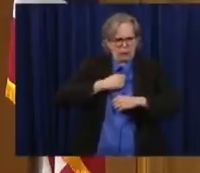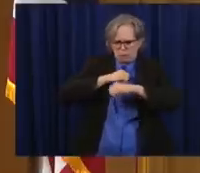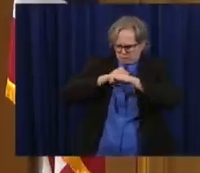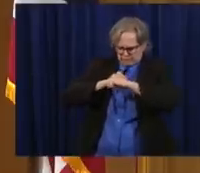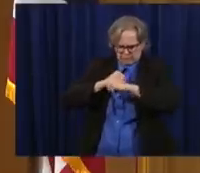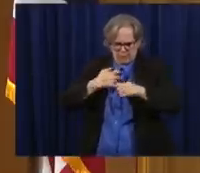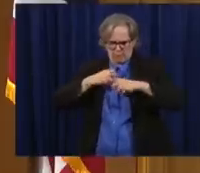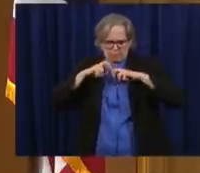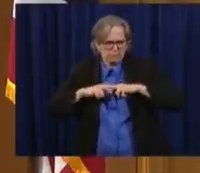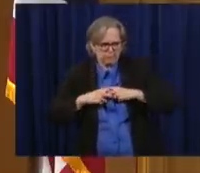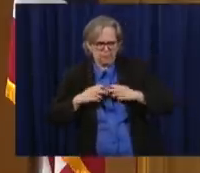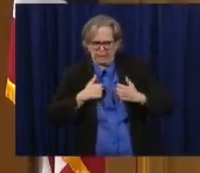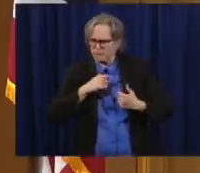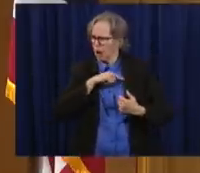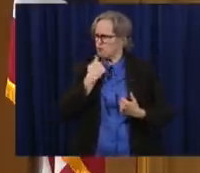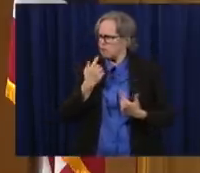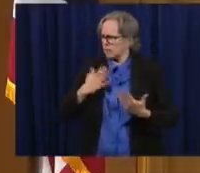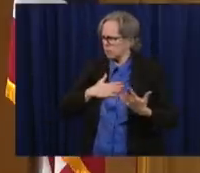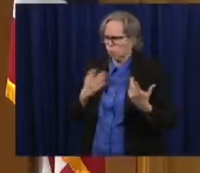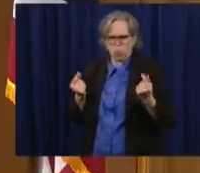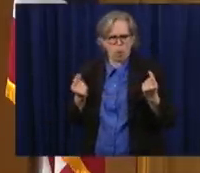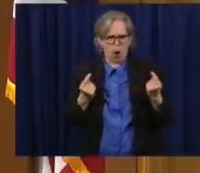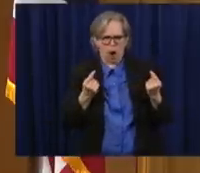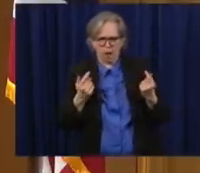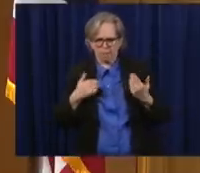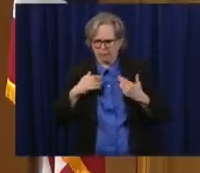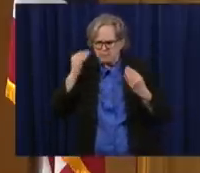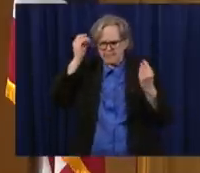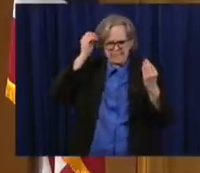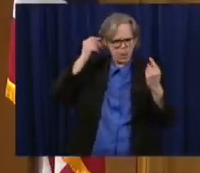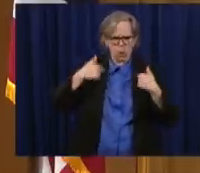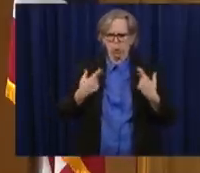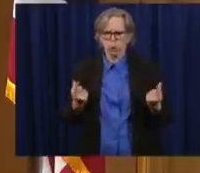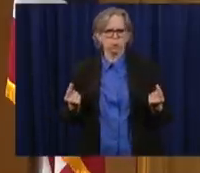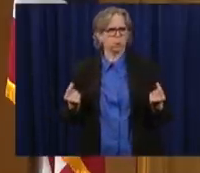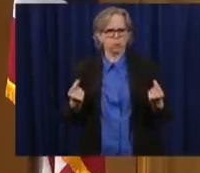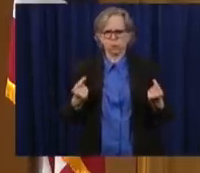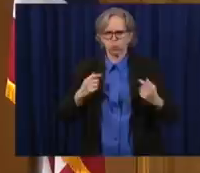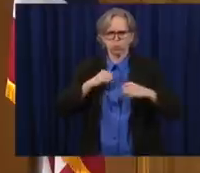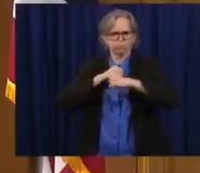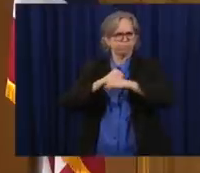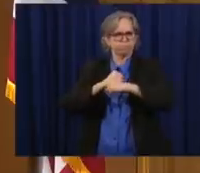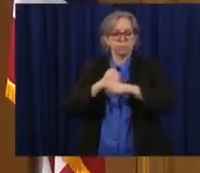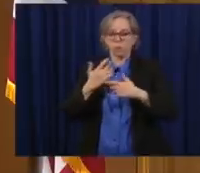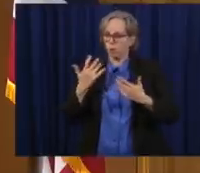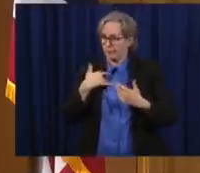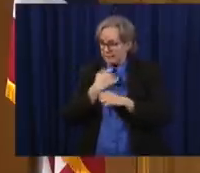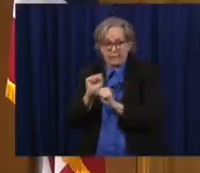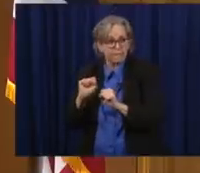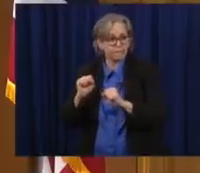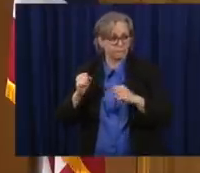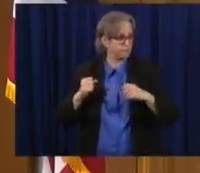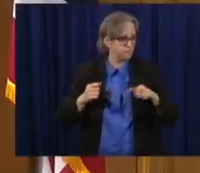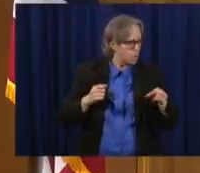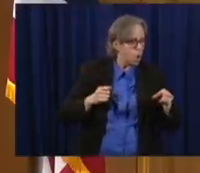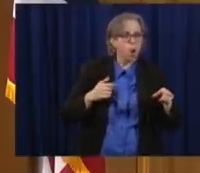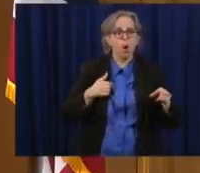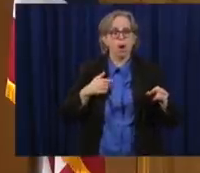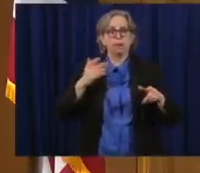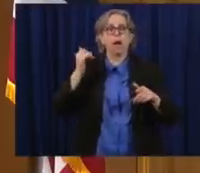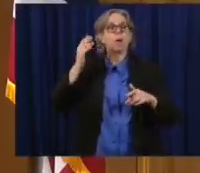humanly possible. So it's one of the reasons we do this every day. It's one of the reasons that the media has covered this